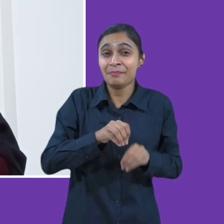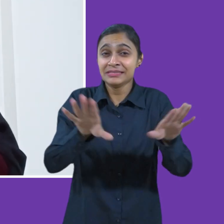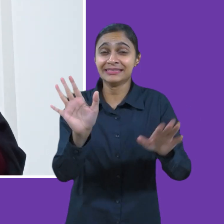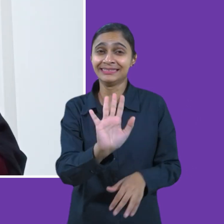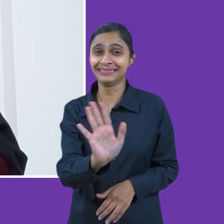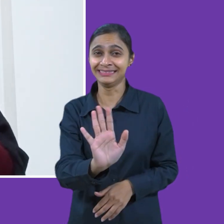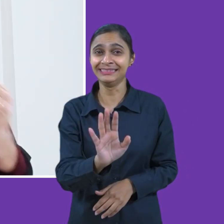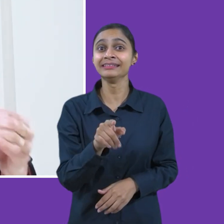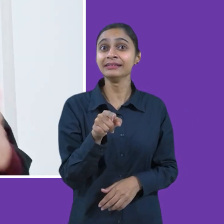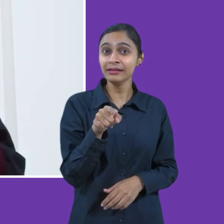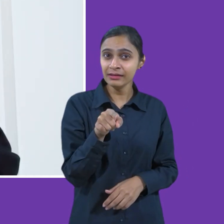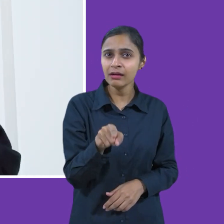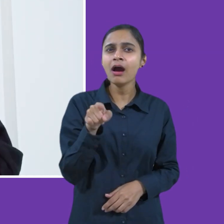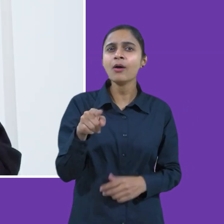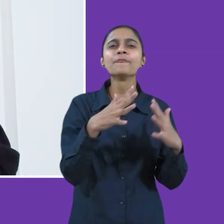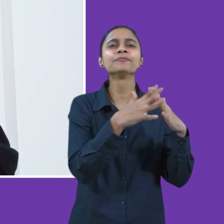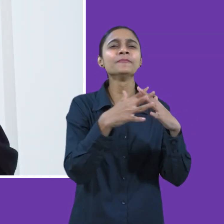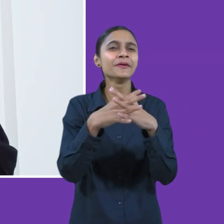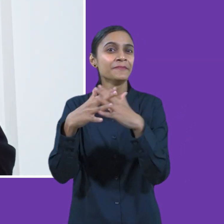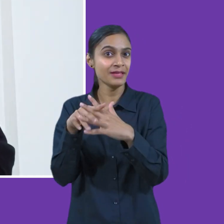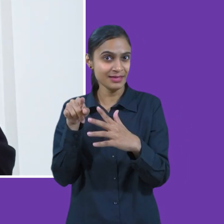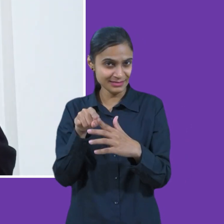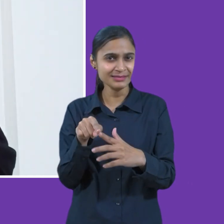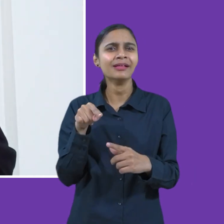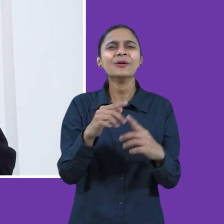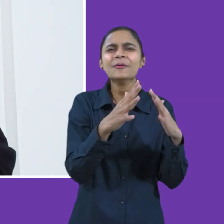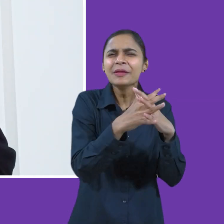In our website, which is